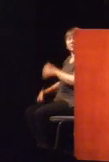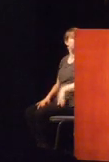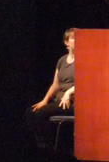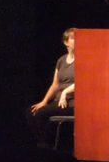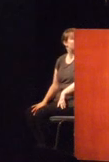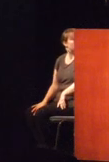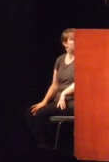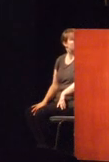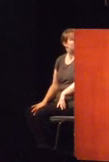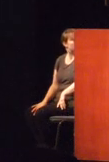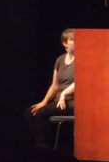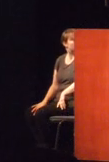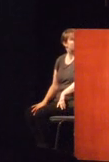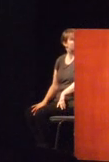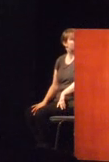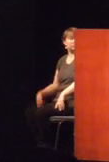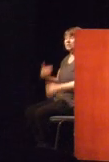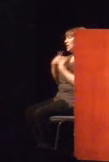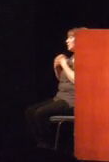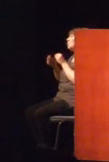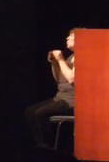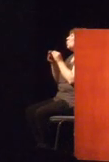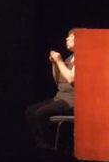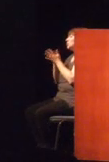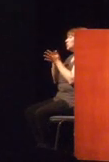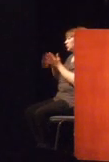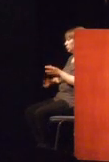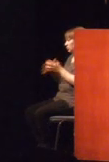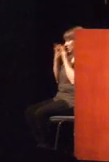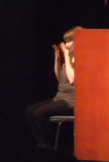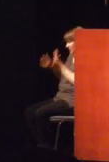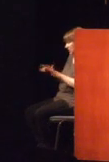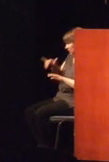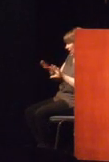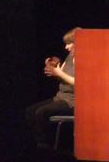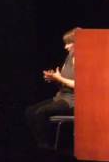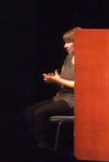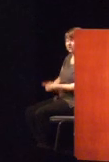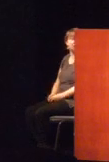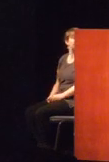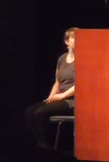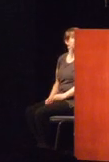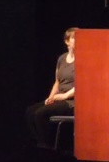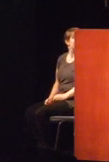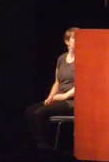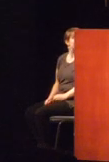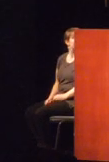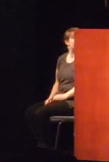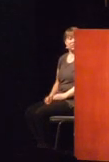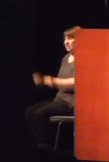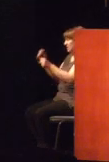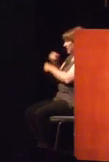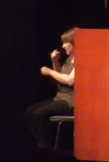that. But we still had many more students complete transfer level math by taking that course. And then look at statistics, where